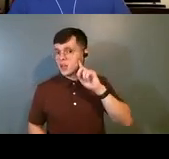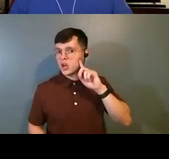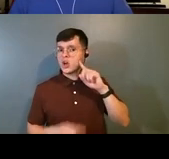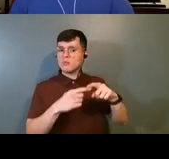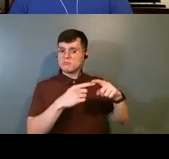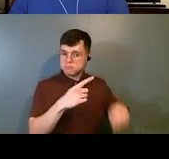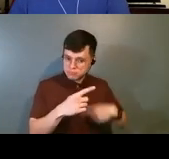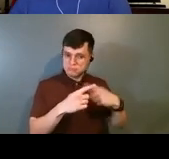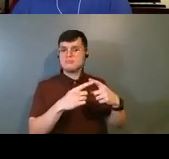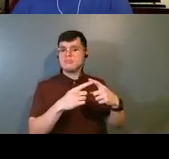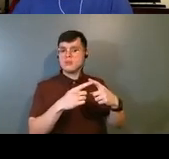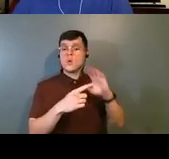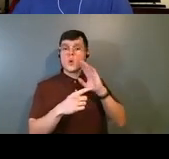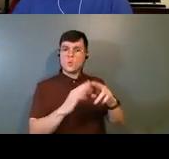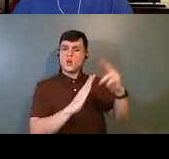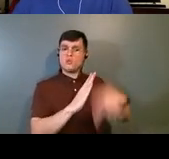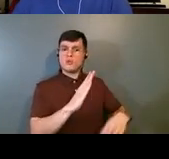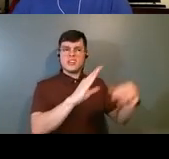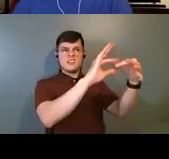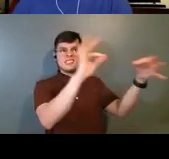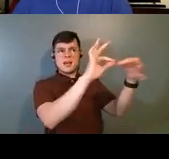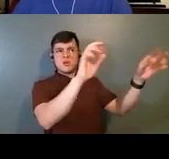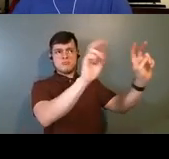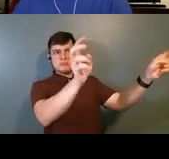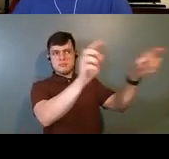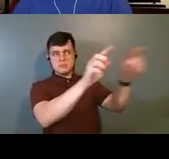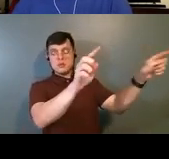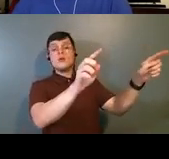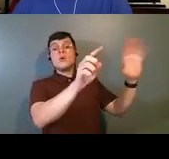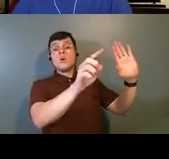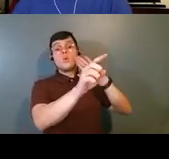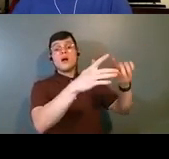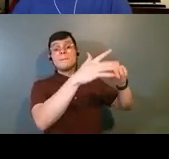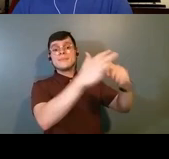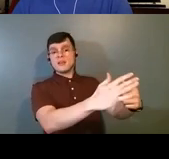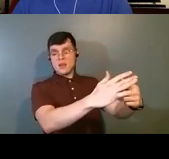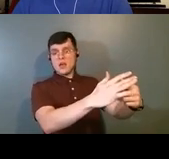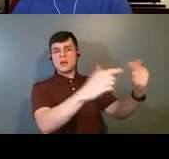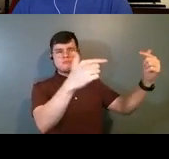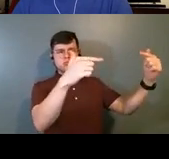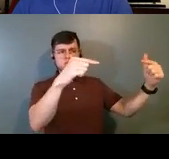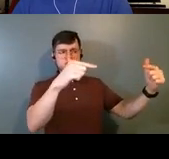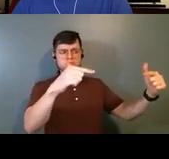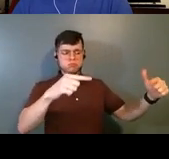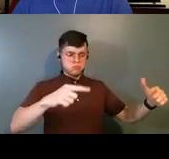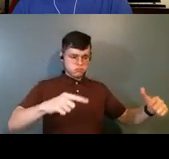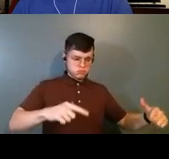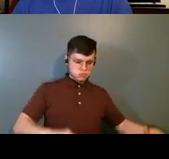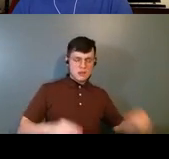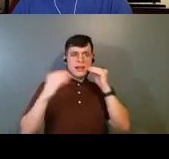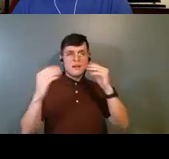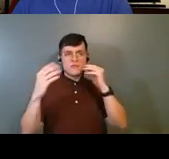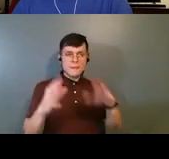It'll read the title tag for the page. Then it'll begin giving information about links,